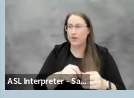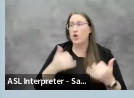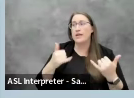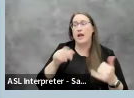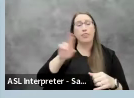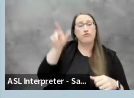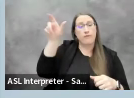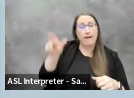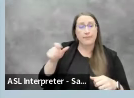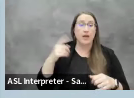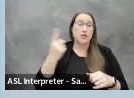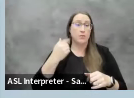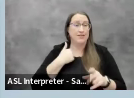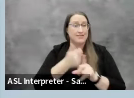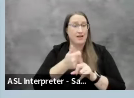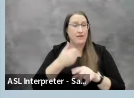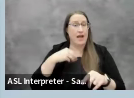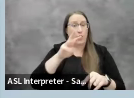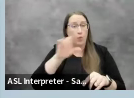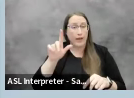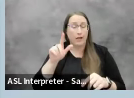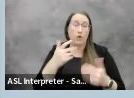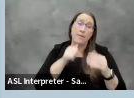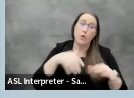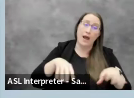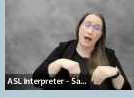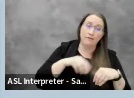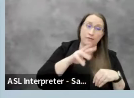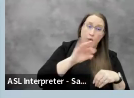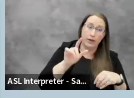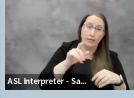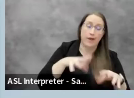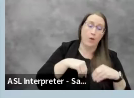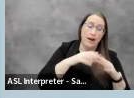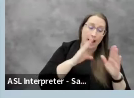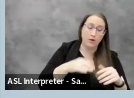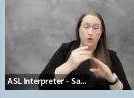had a will or didn't have a will, and let's say owned a house and owed assets over